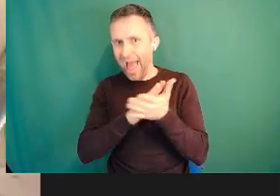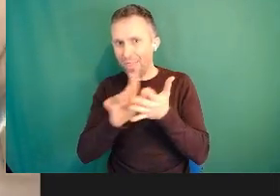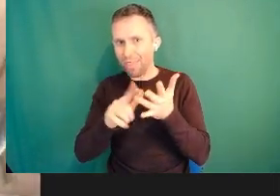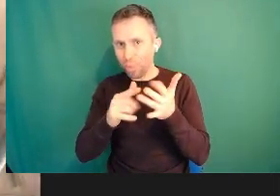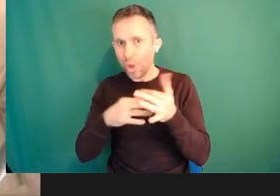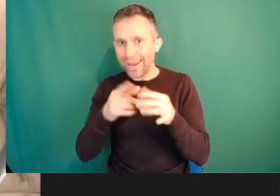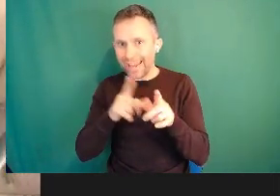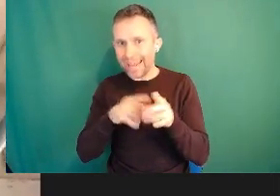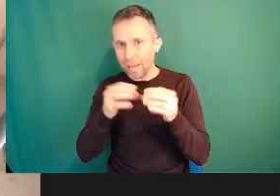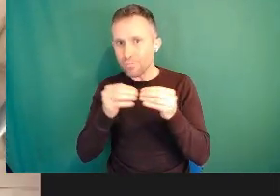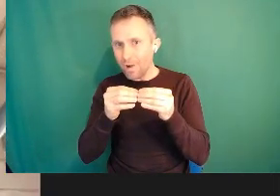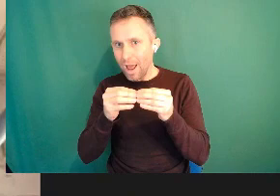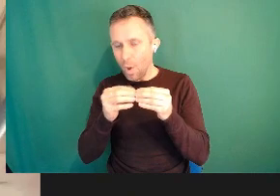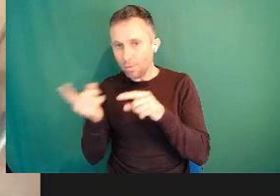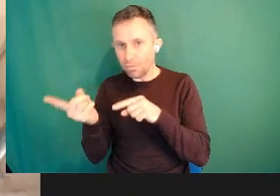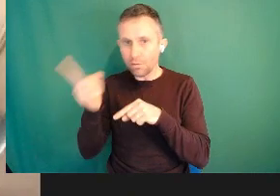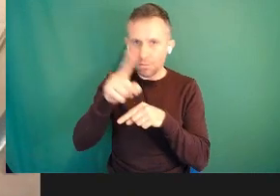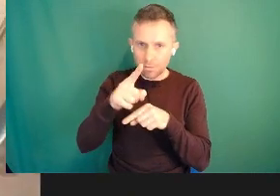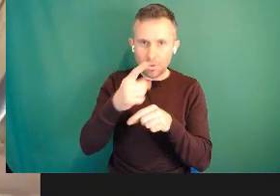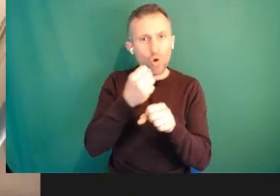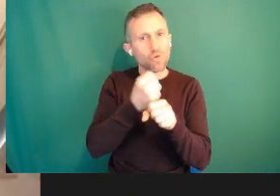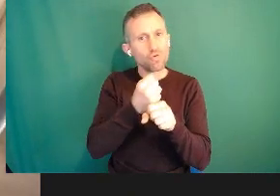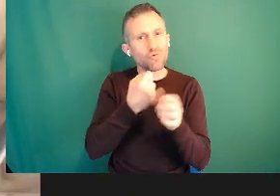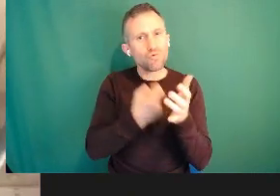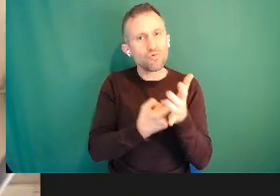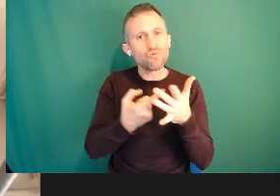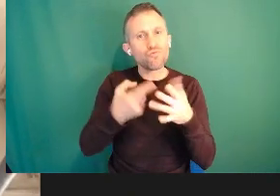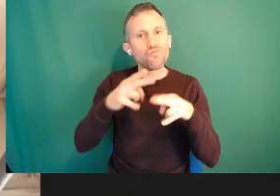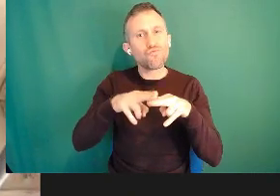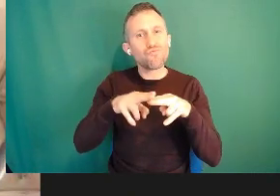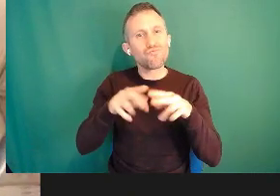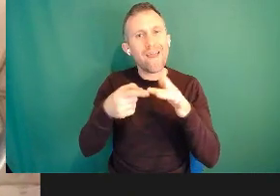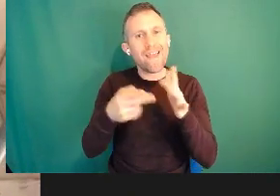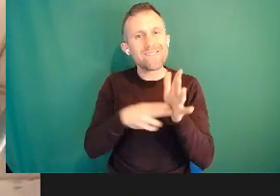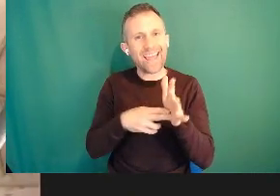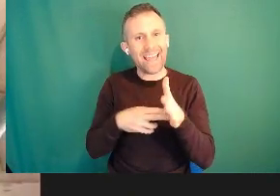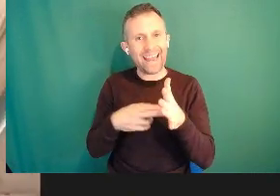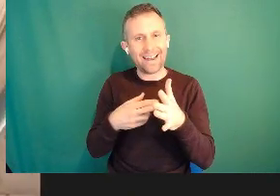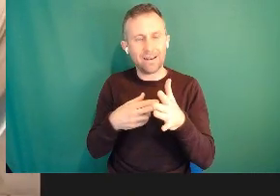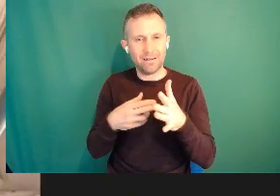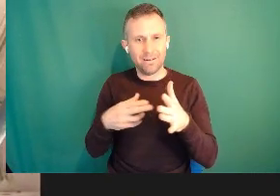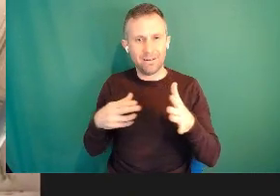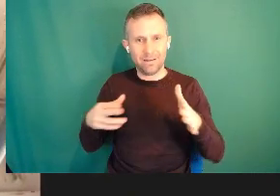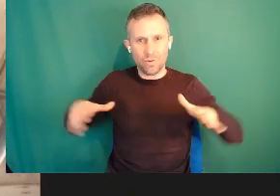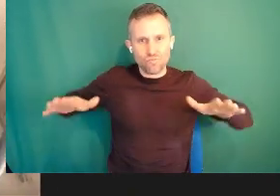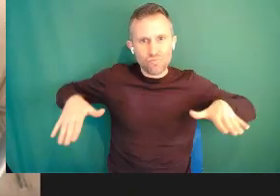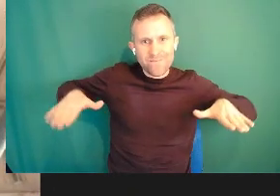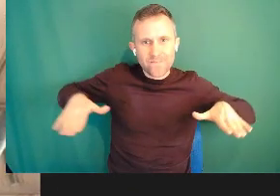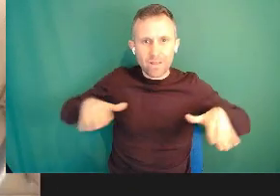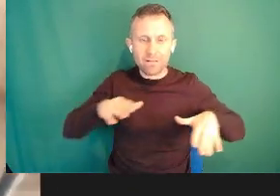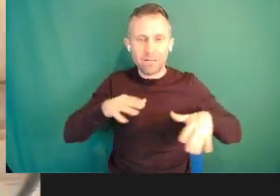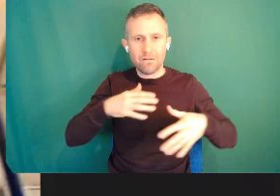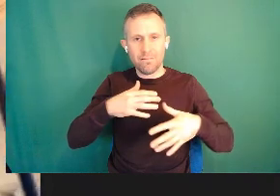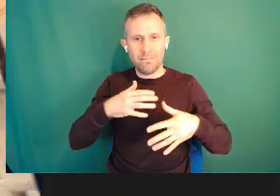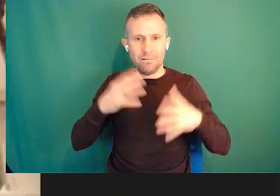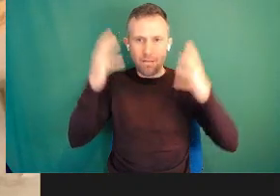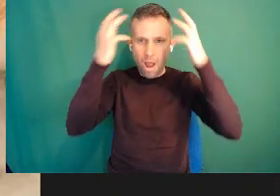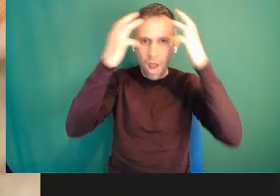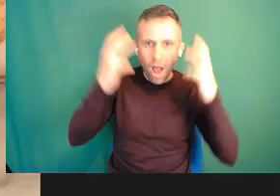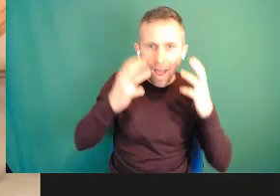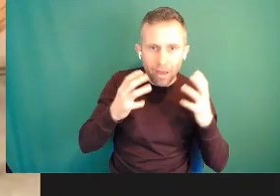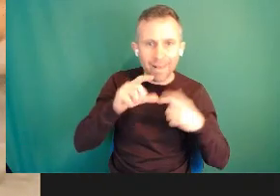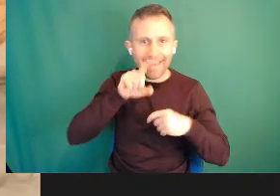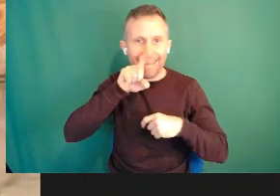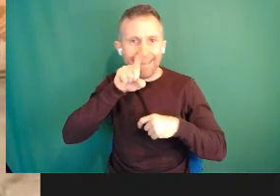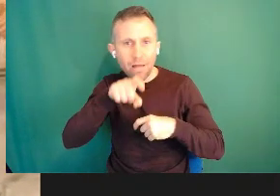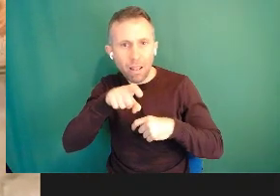It's quite an oddly shaped griffin, but again, it's the letters are AB. And then next to it